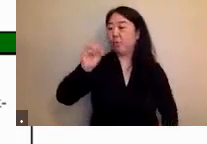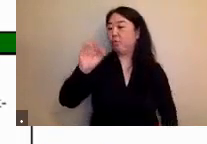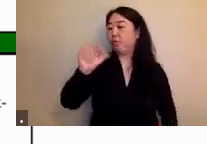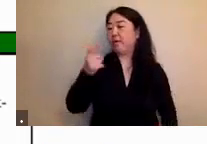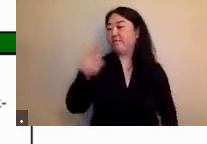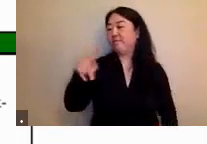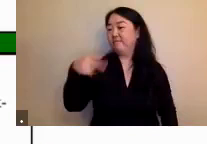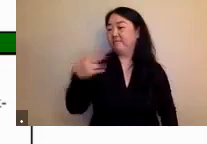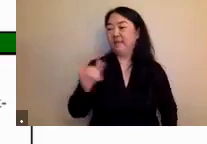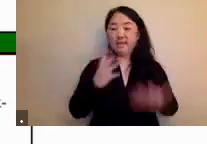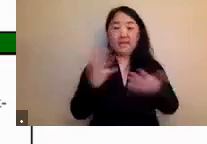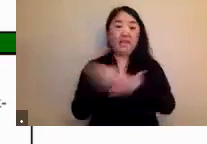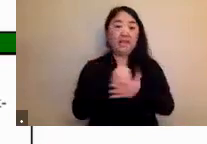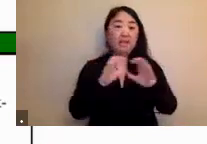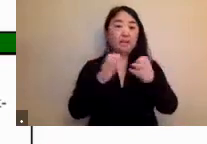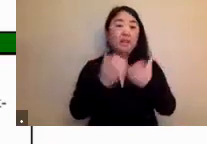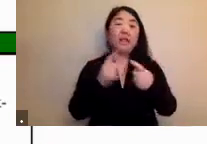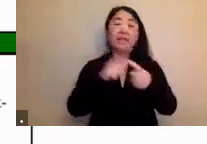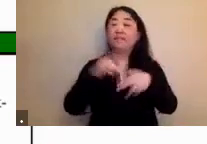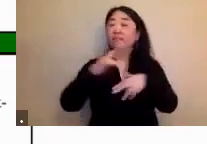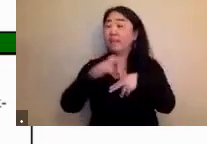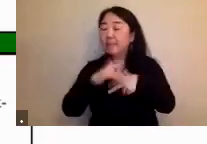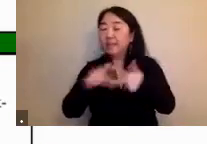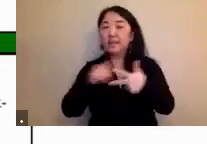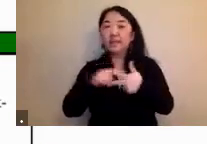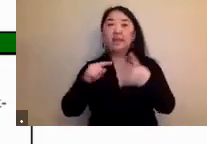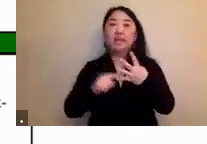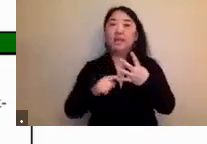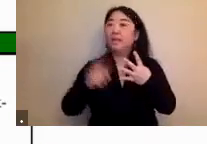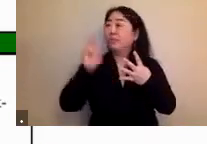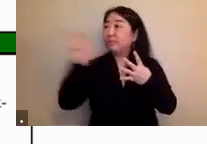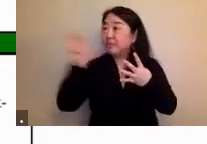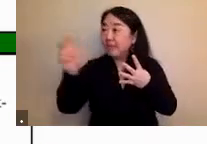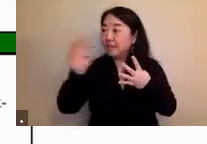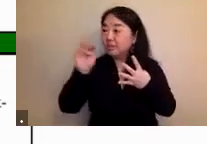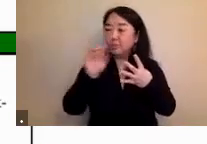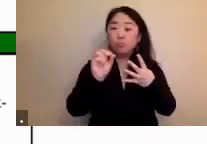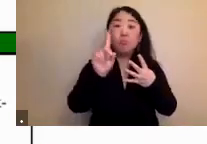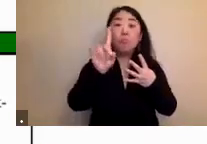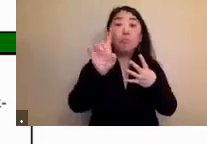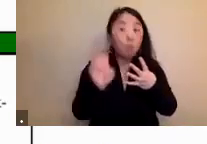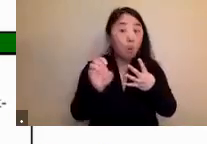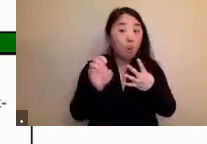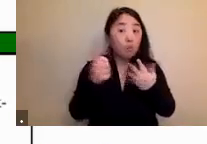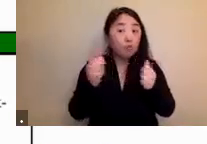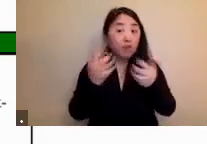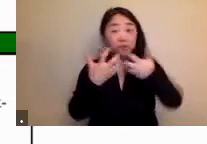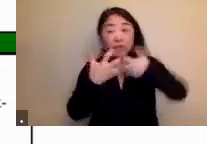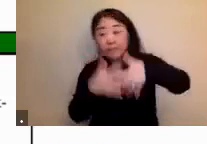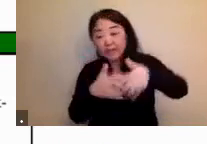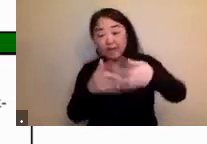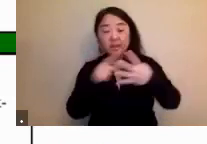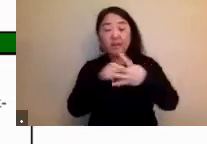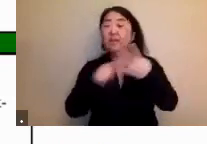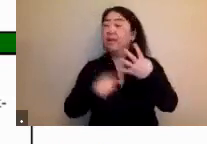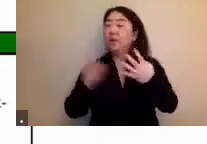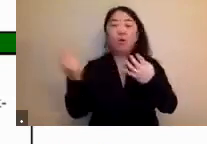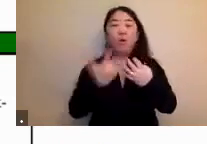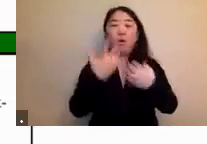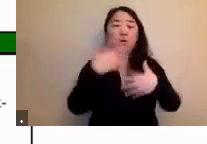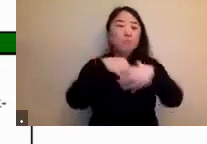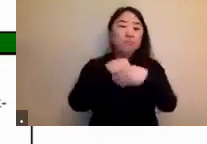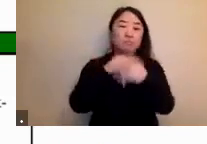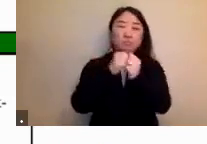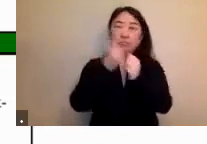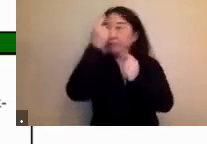ability, geographic location, the modes of transportation that we're trying to accomplish is also taken